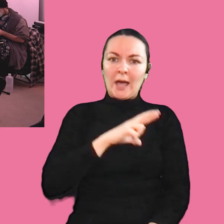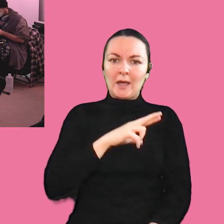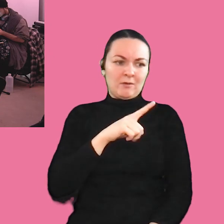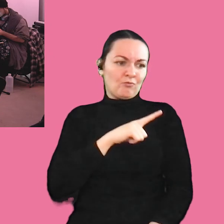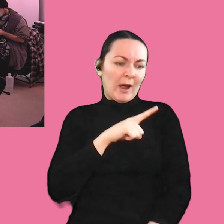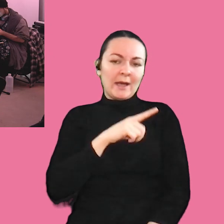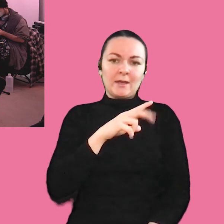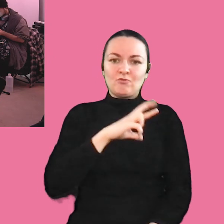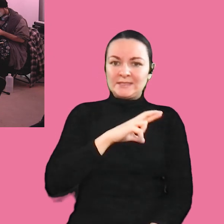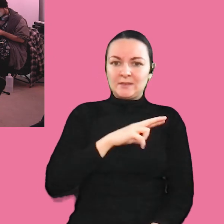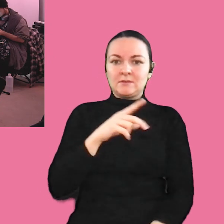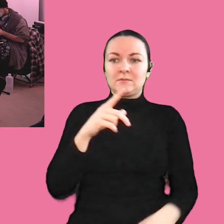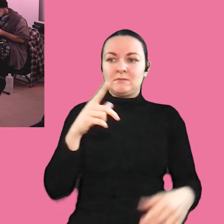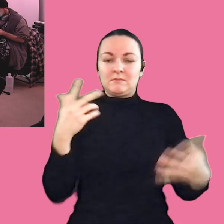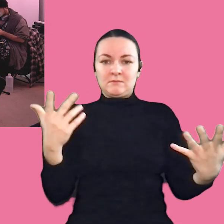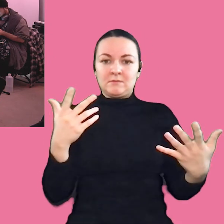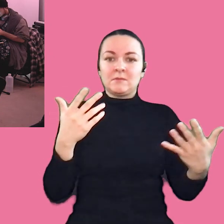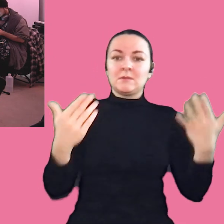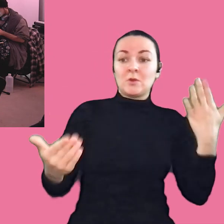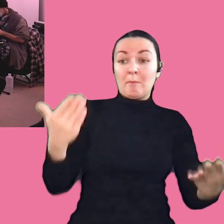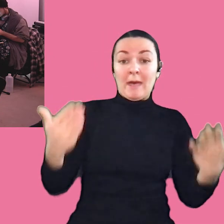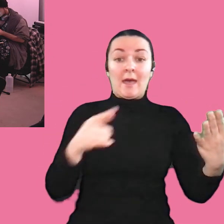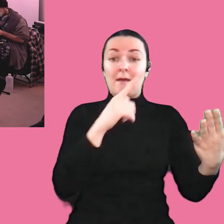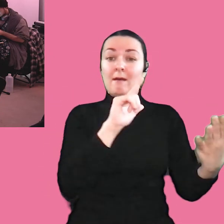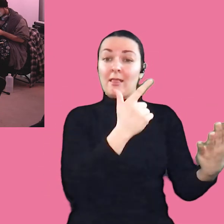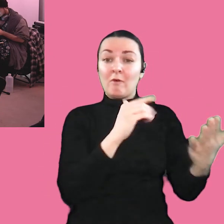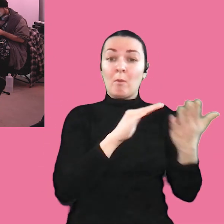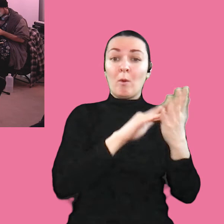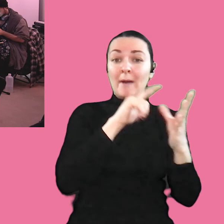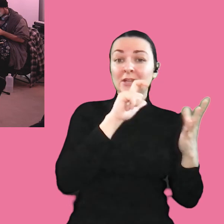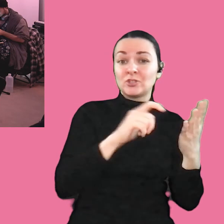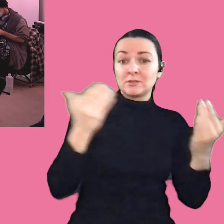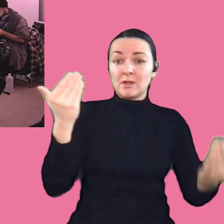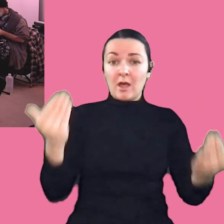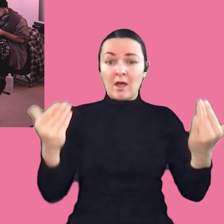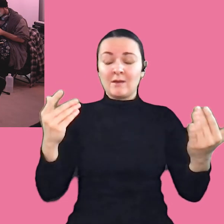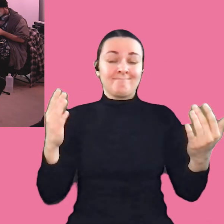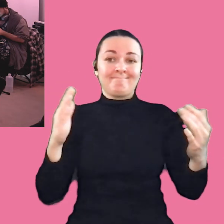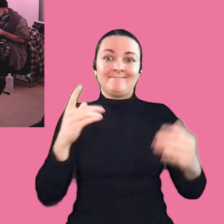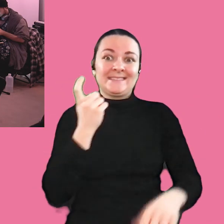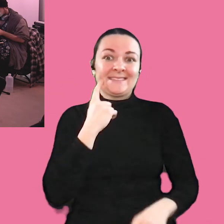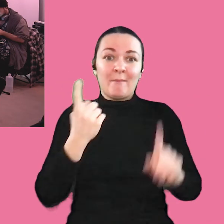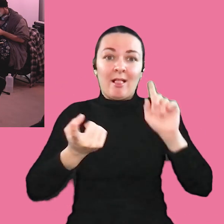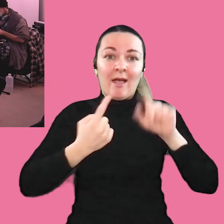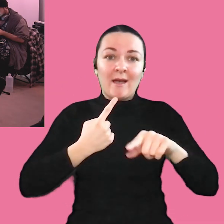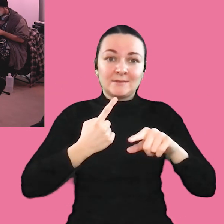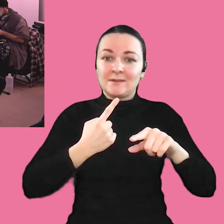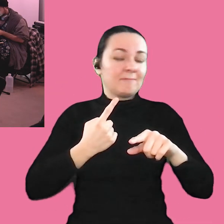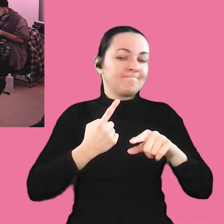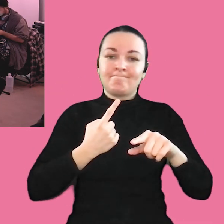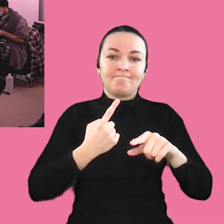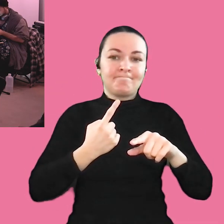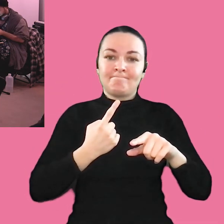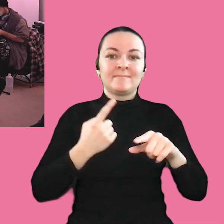be the case, obviously comparing to Liverpool and Manchester. And it's not a simple answer. No, it's